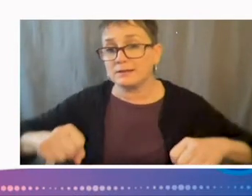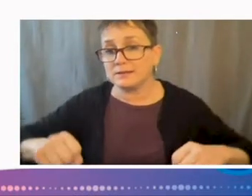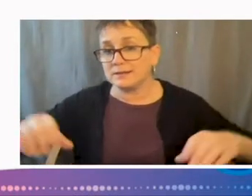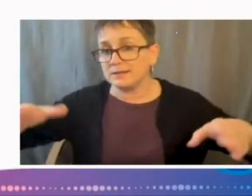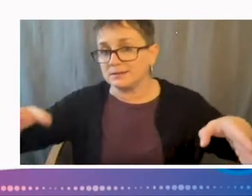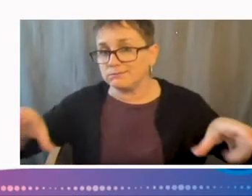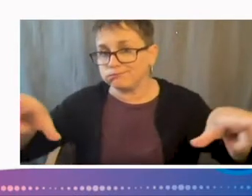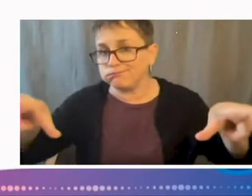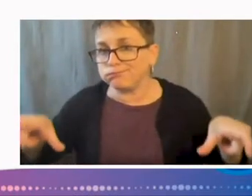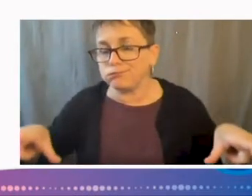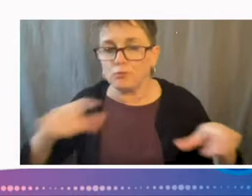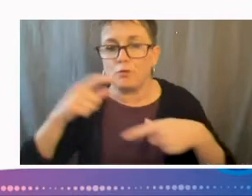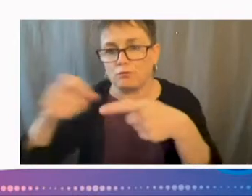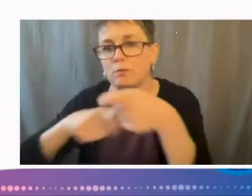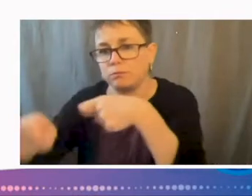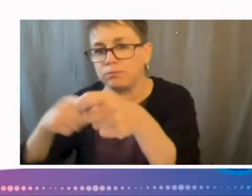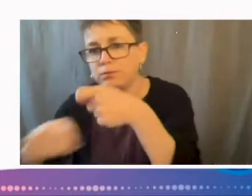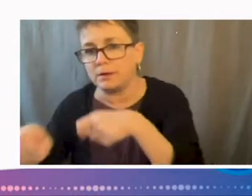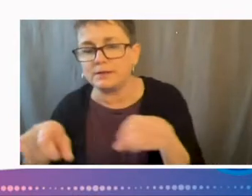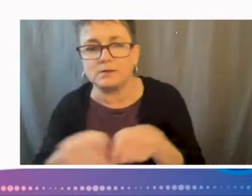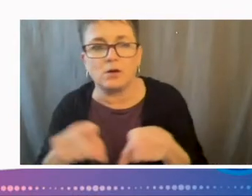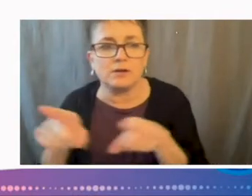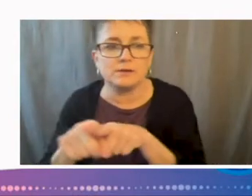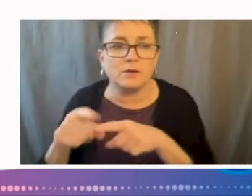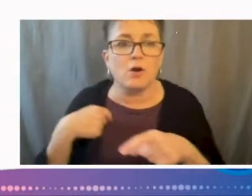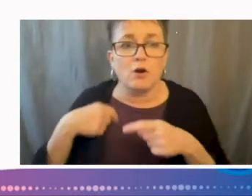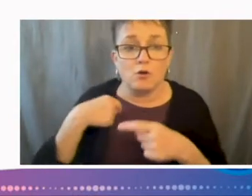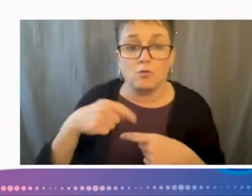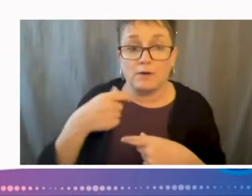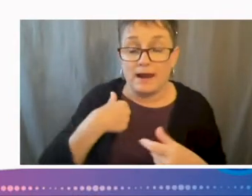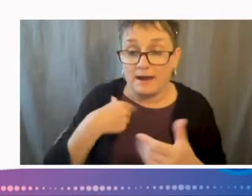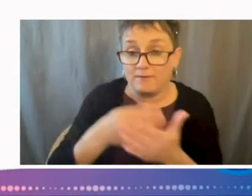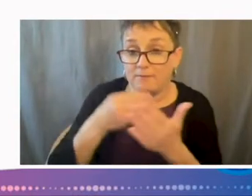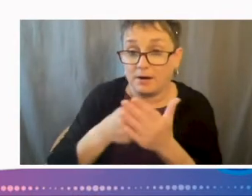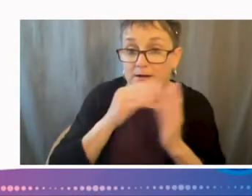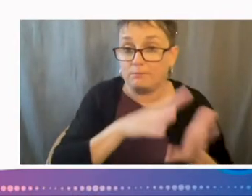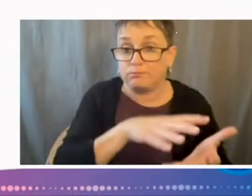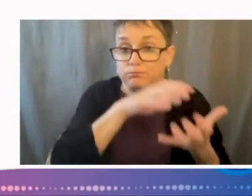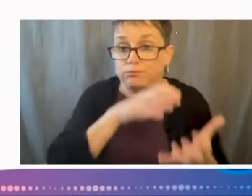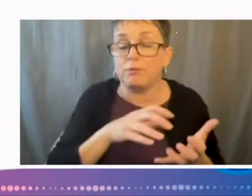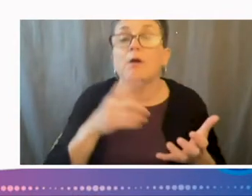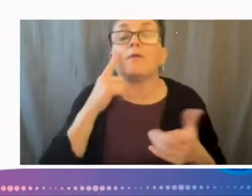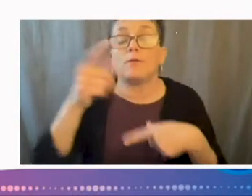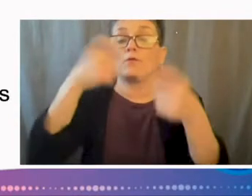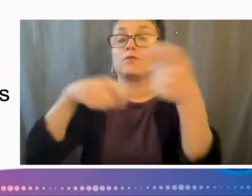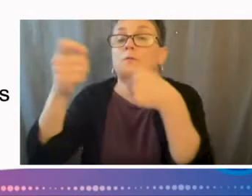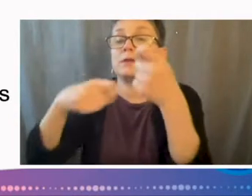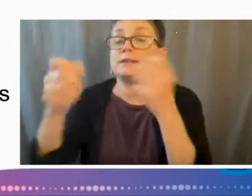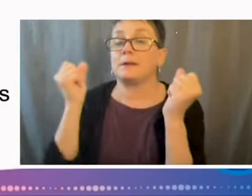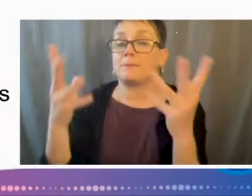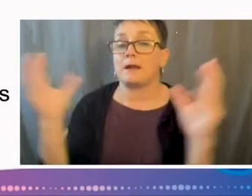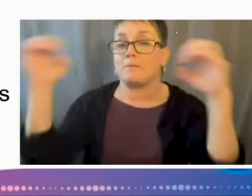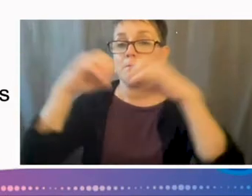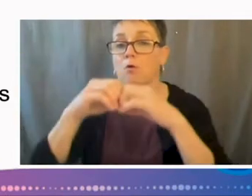are planning and have secured funding for the upgrade and overhaul of several more elevators throughout our